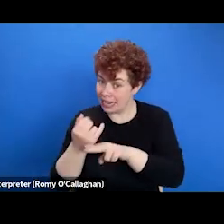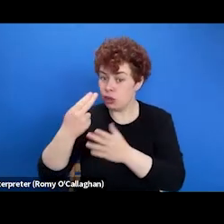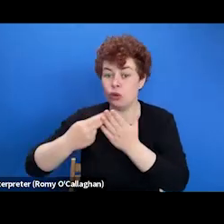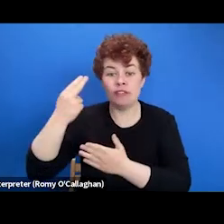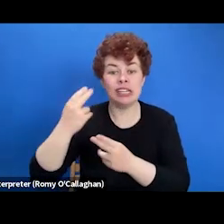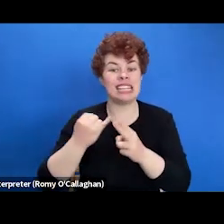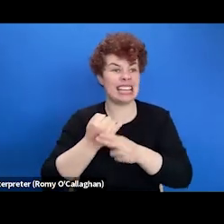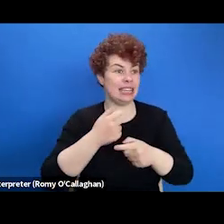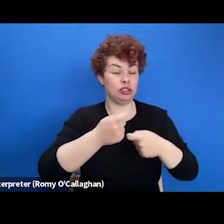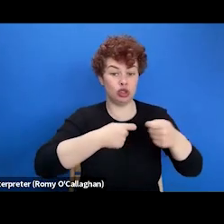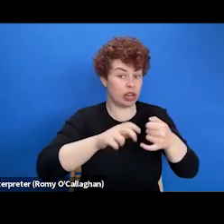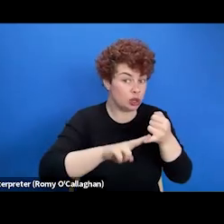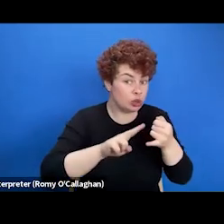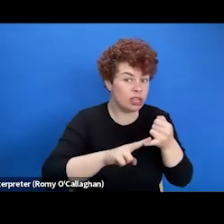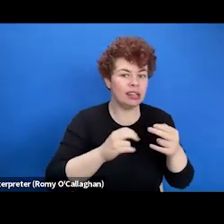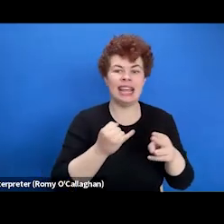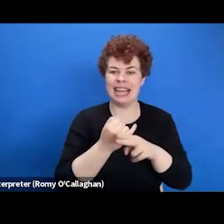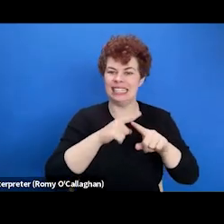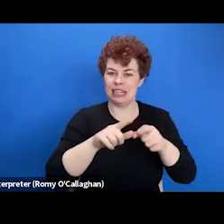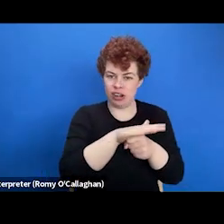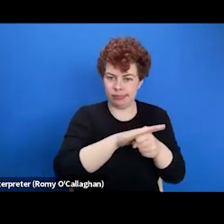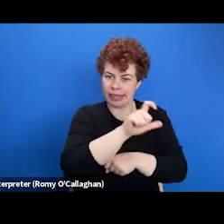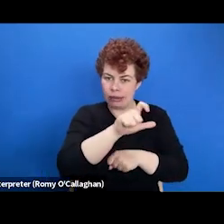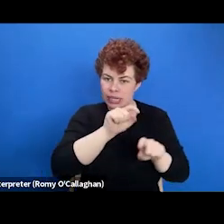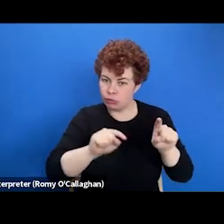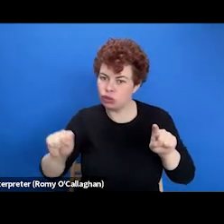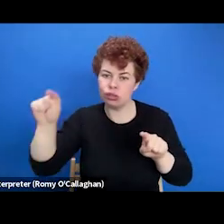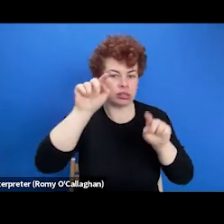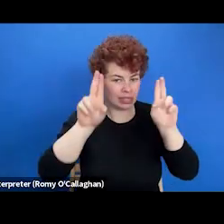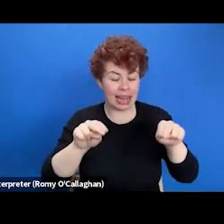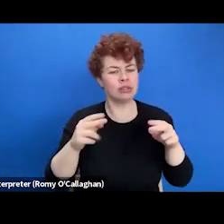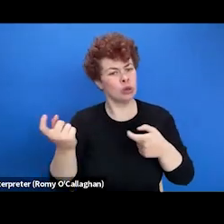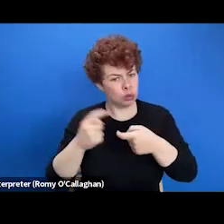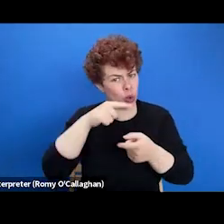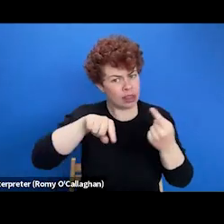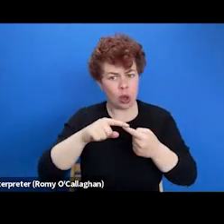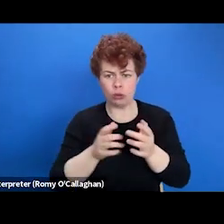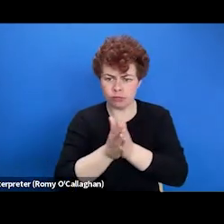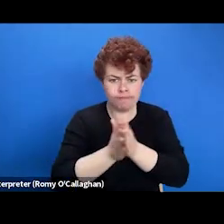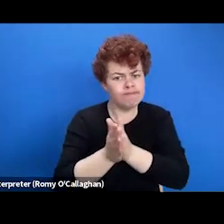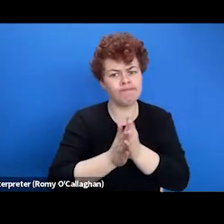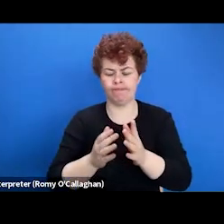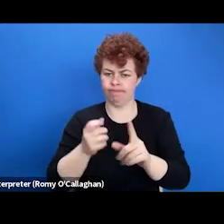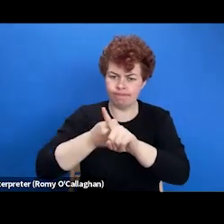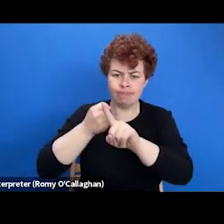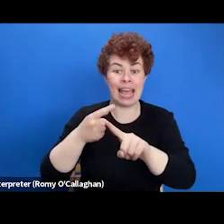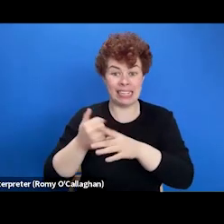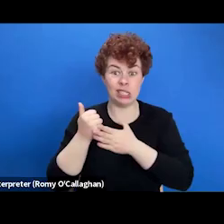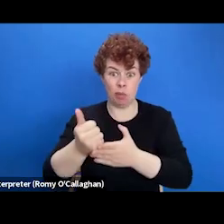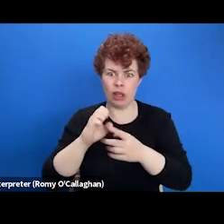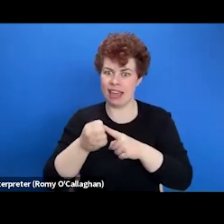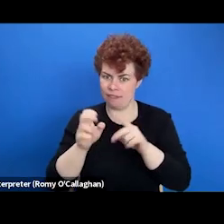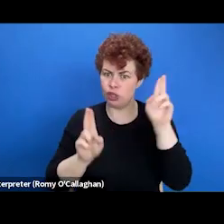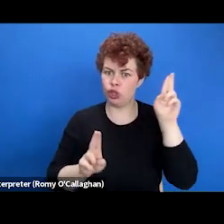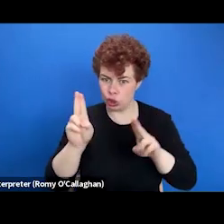trade unions and at the level of municipalities. So join those initiatives and support those efforts to